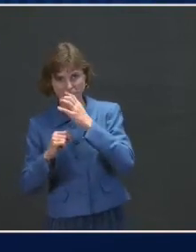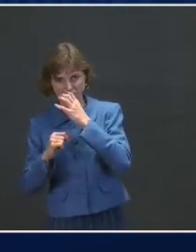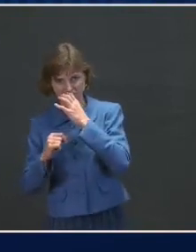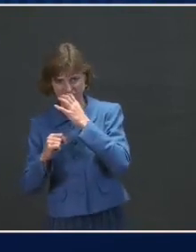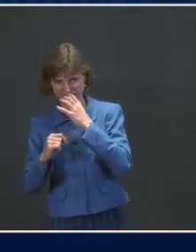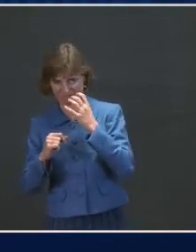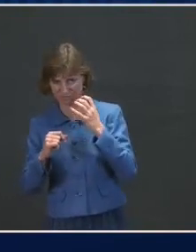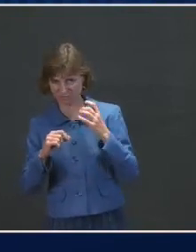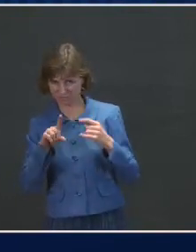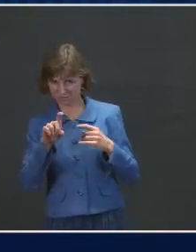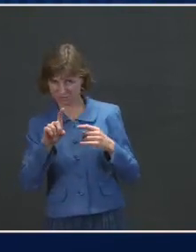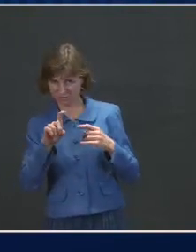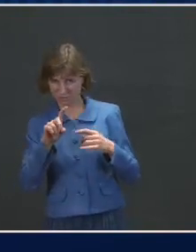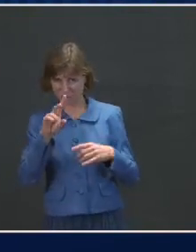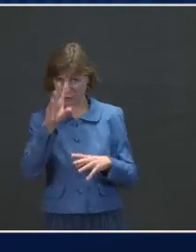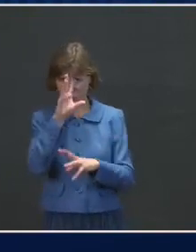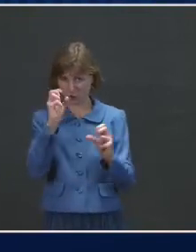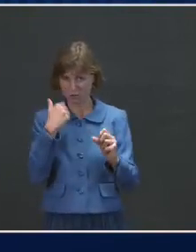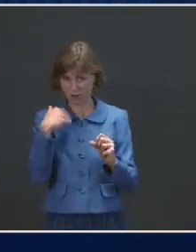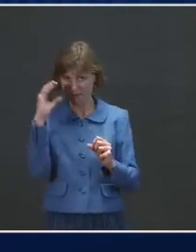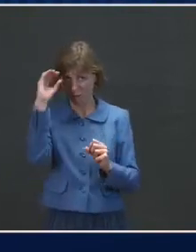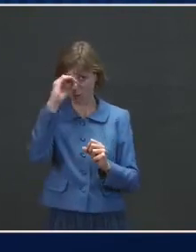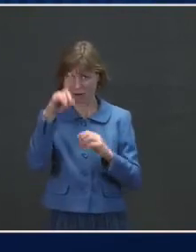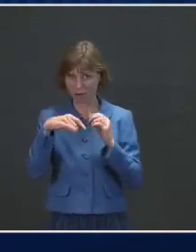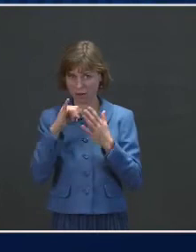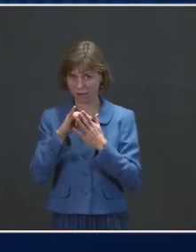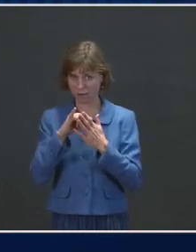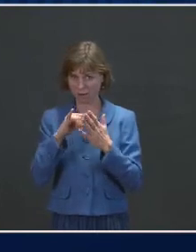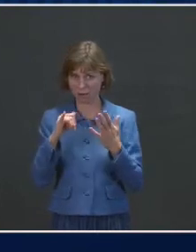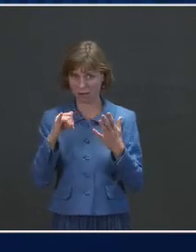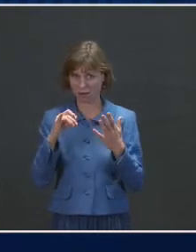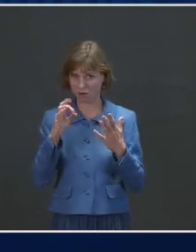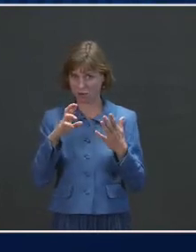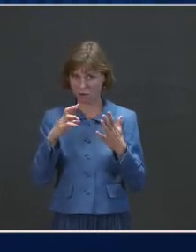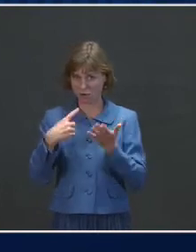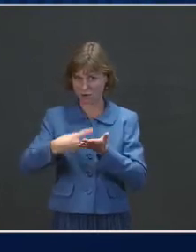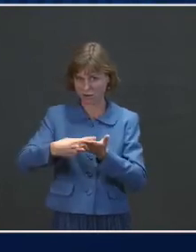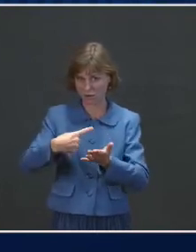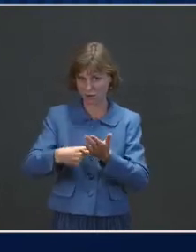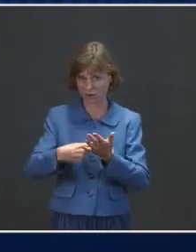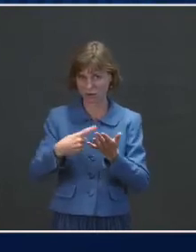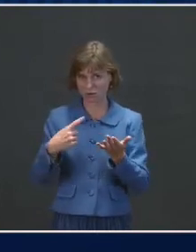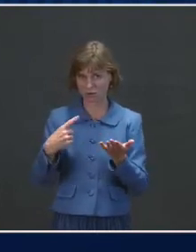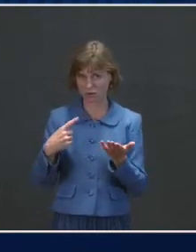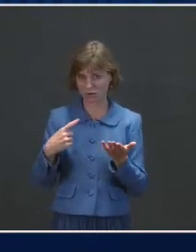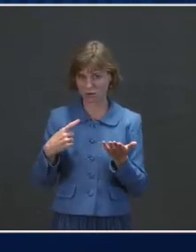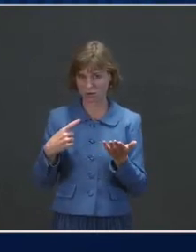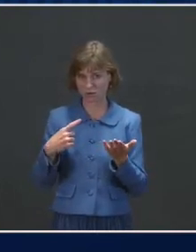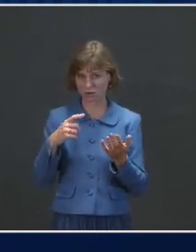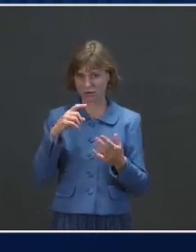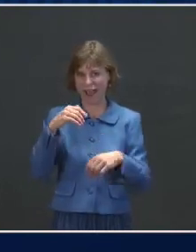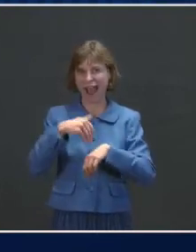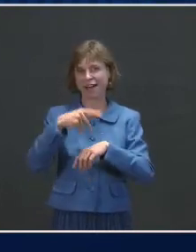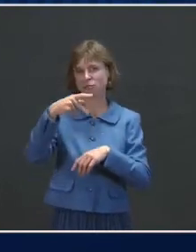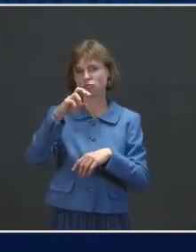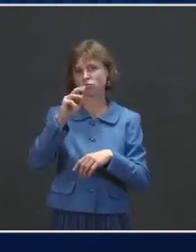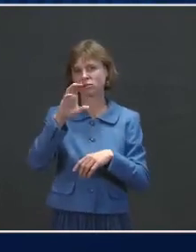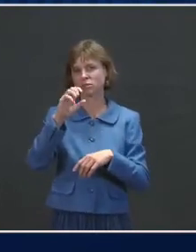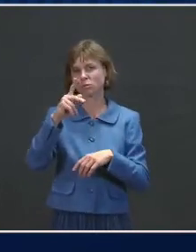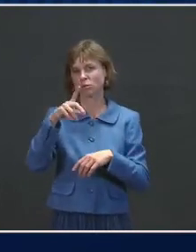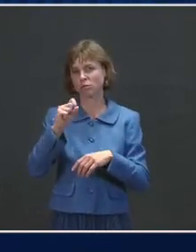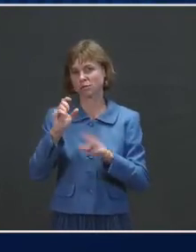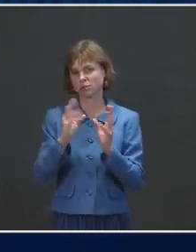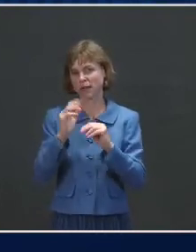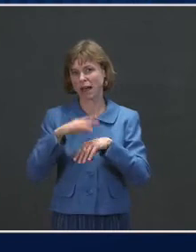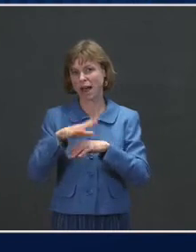president have a view on those strategies, and were they part of the discussion at the principals meeting on Friday?